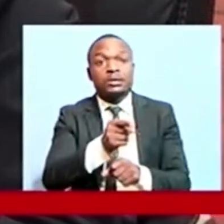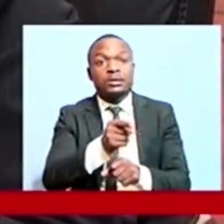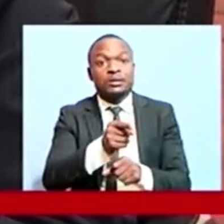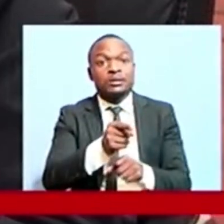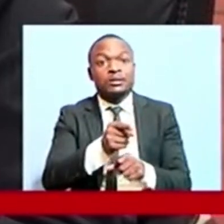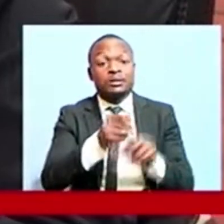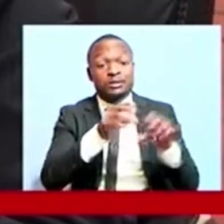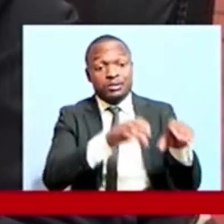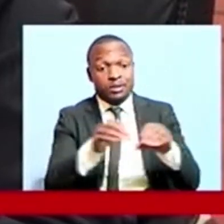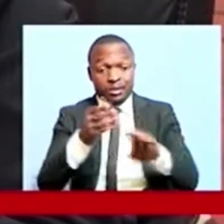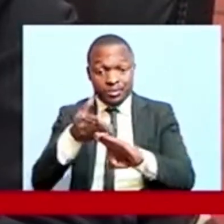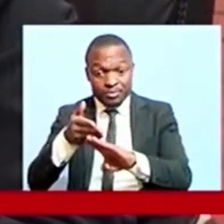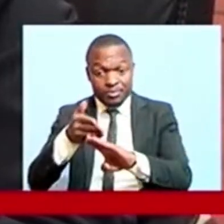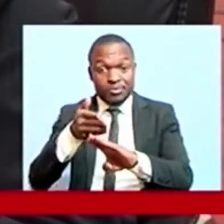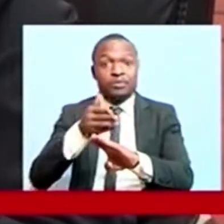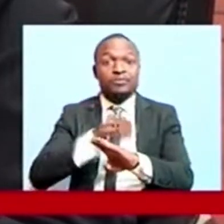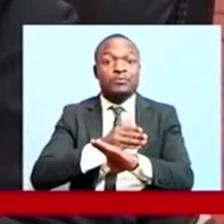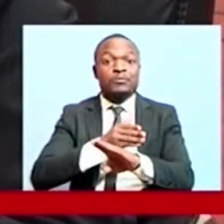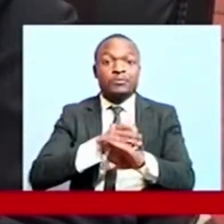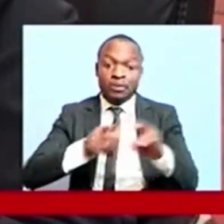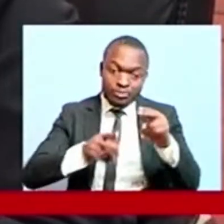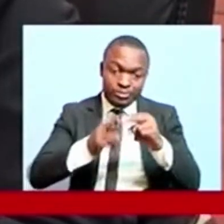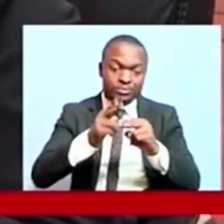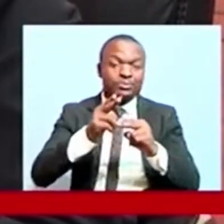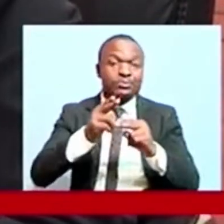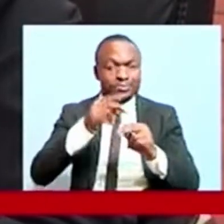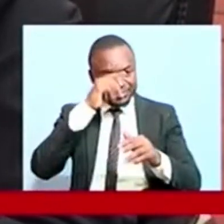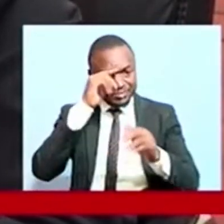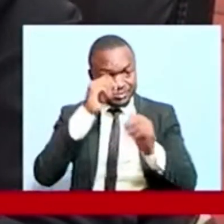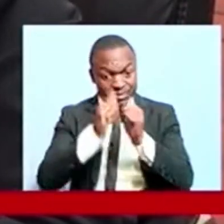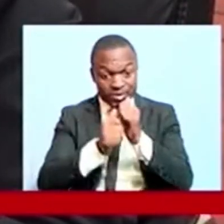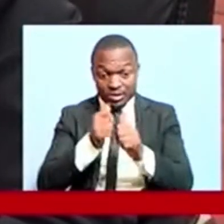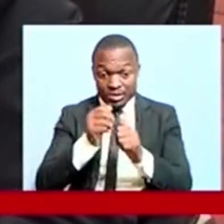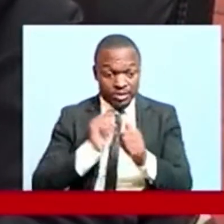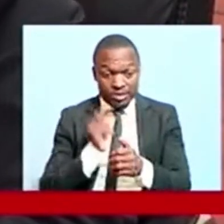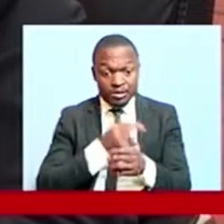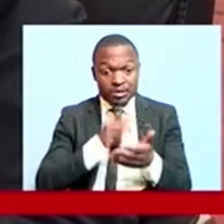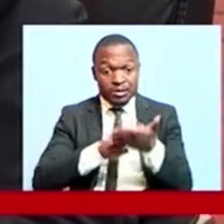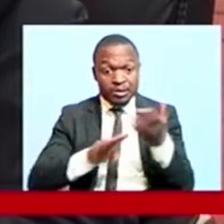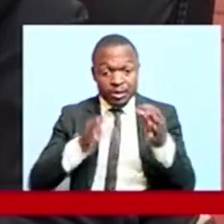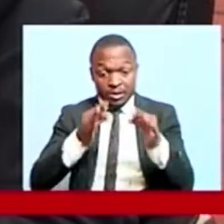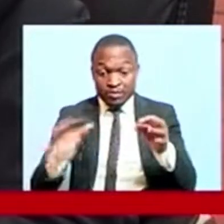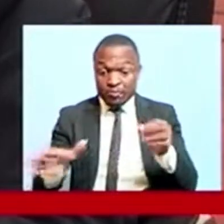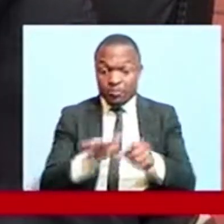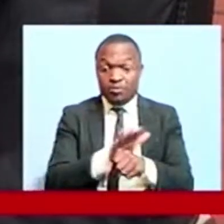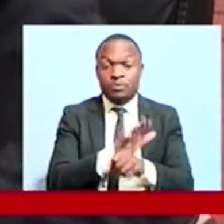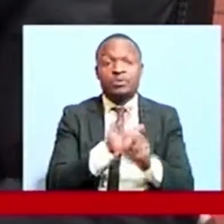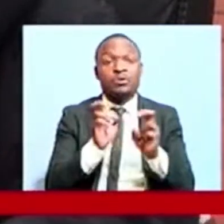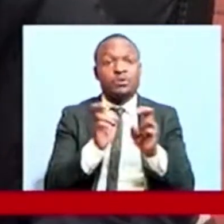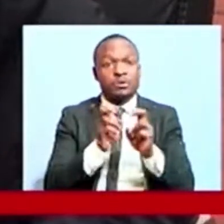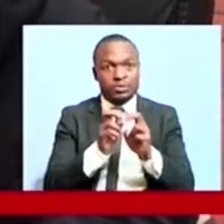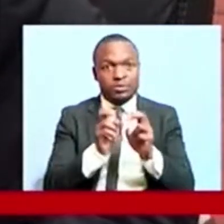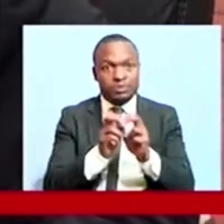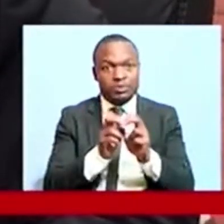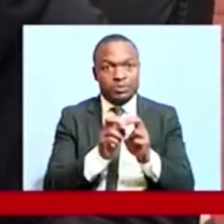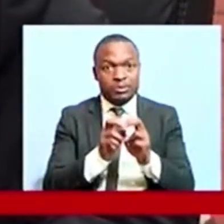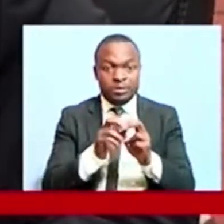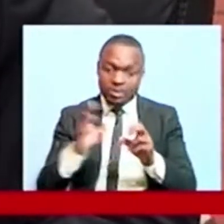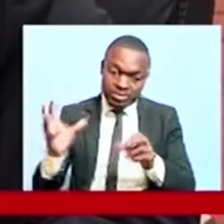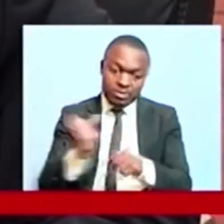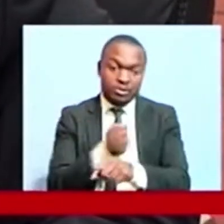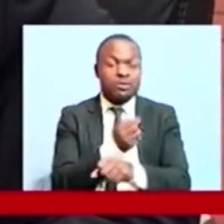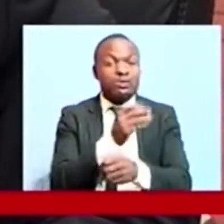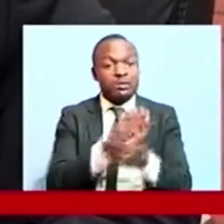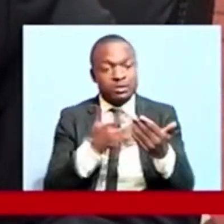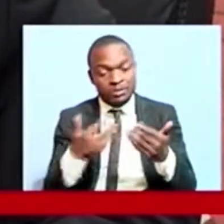you terminated or whatever action you took? Because our belief is that if it's a full contract, he takes over something, then you